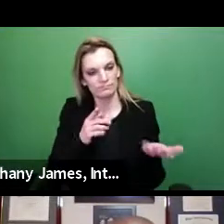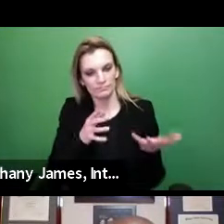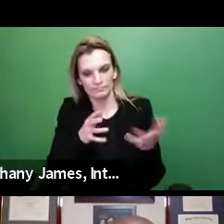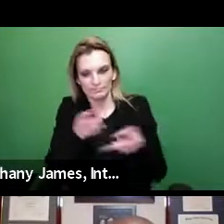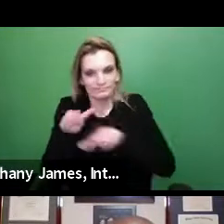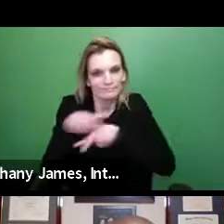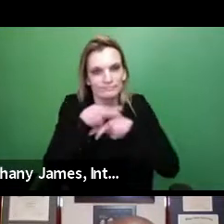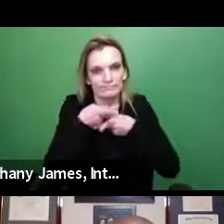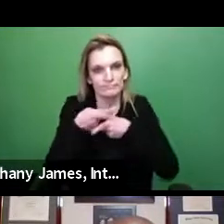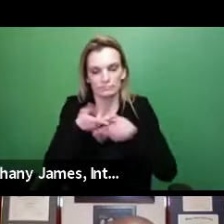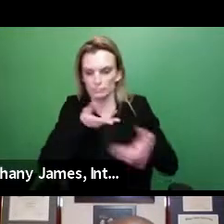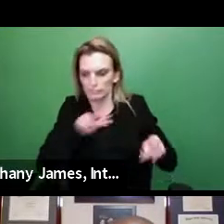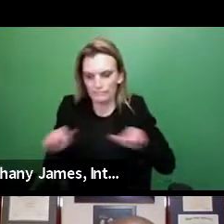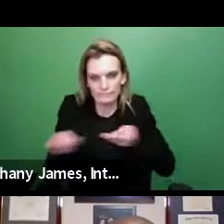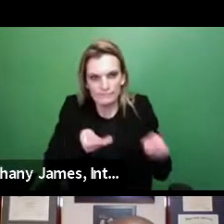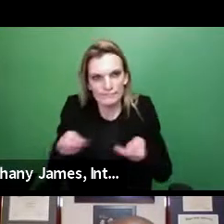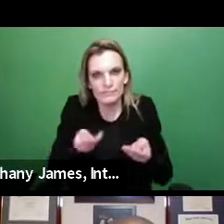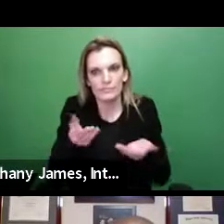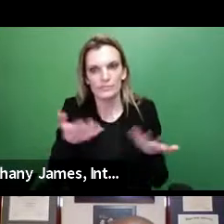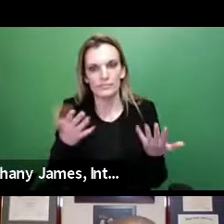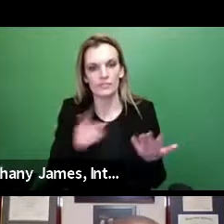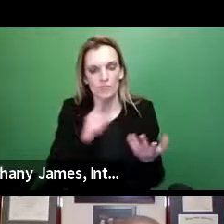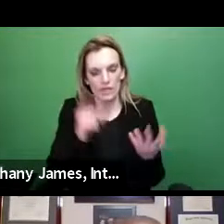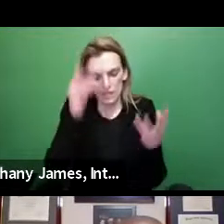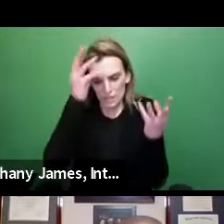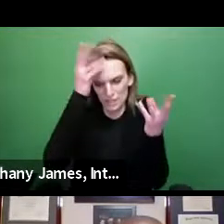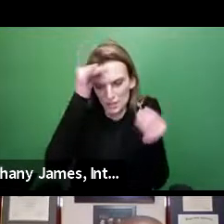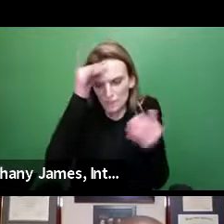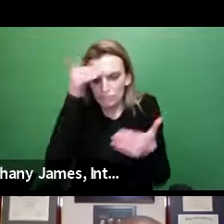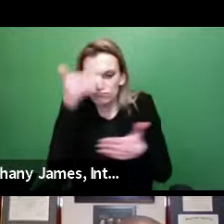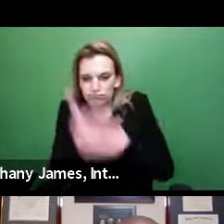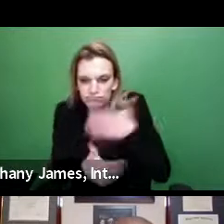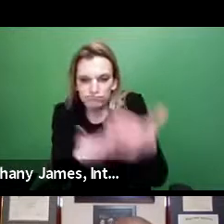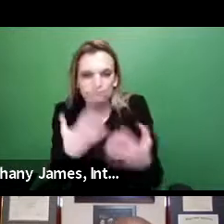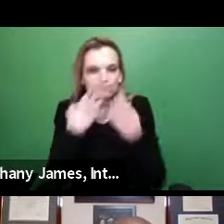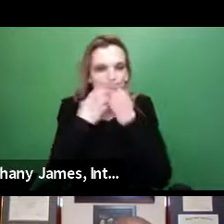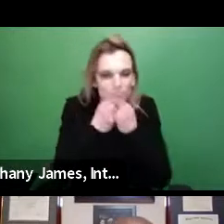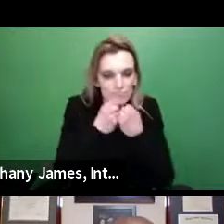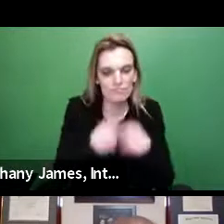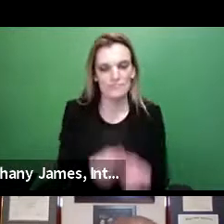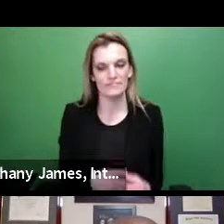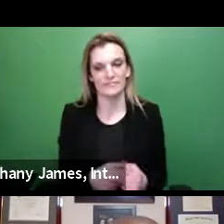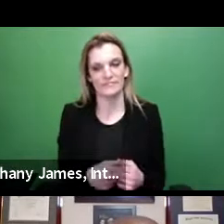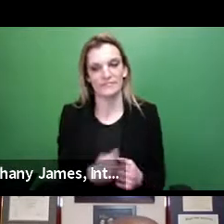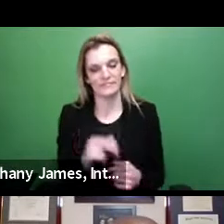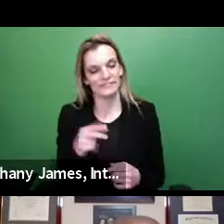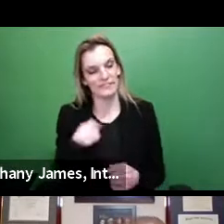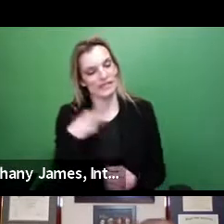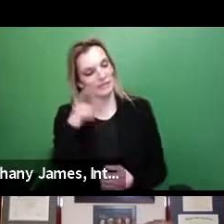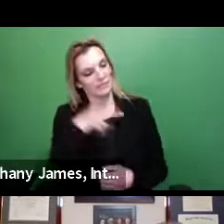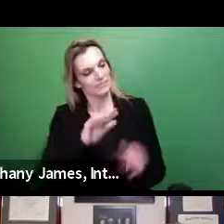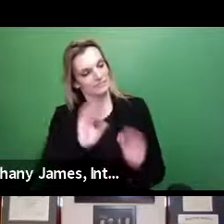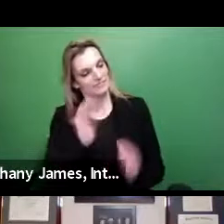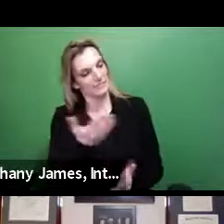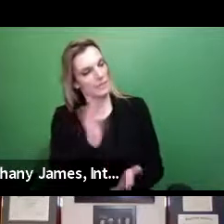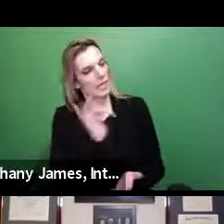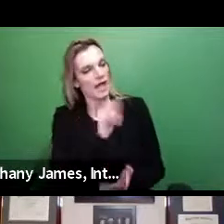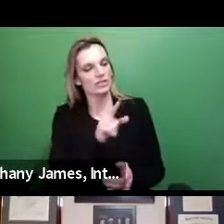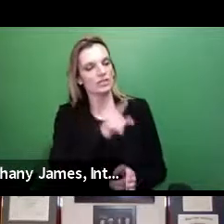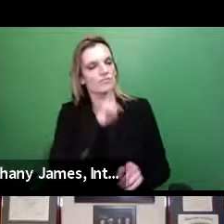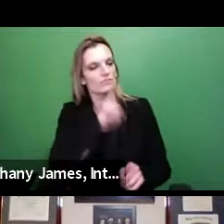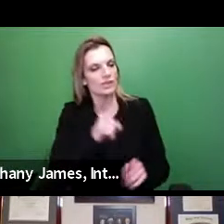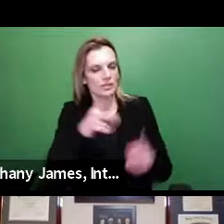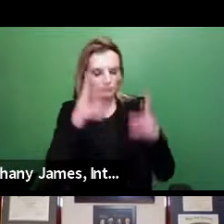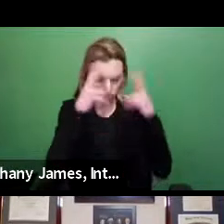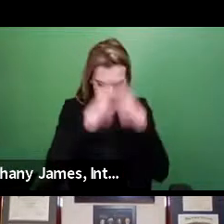her deliberations. She always was thoughtful, and she seemed to be introspective in